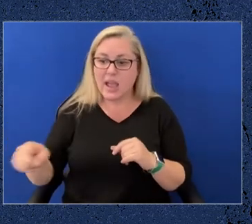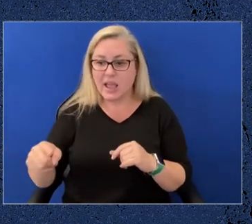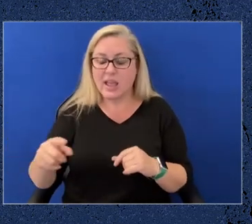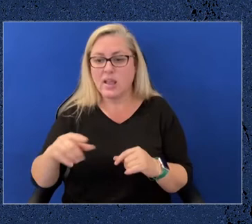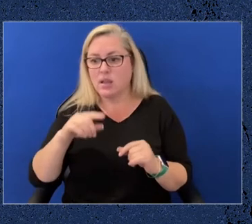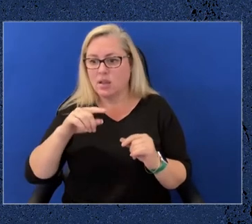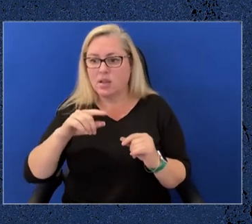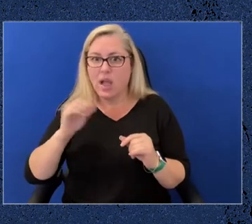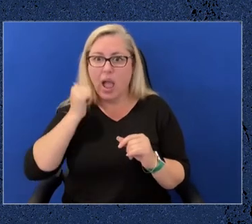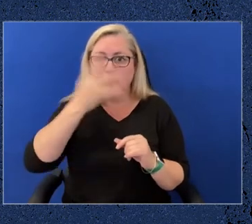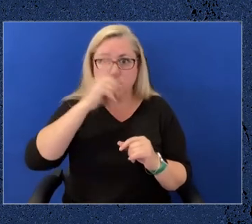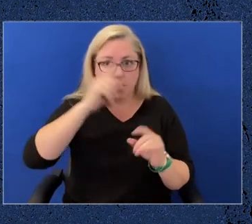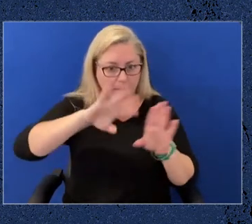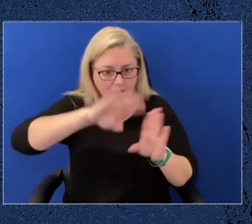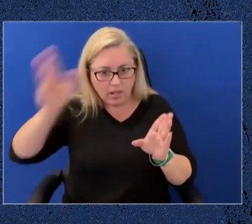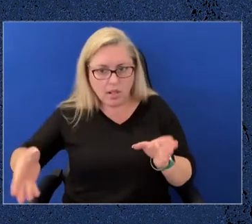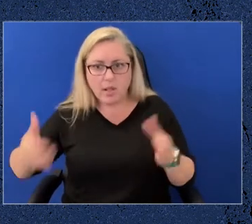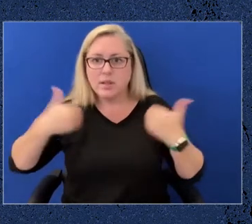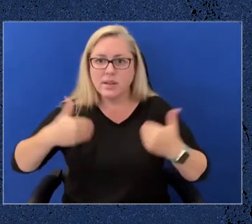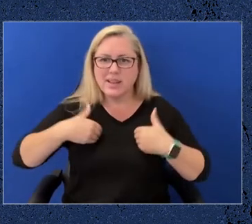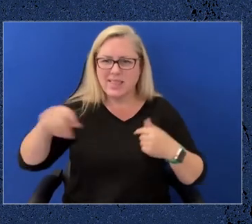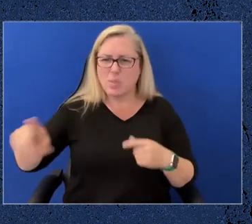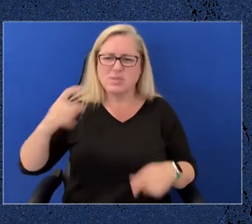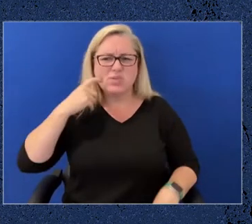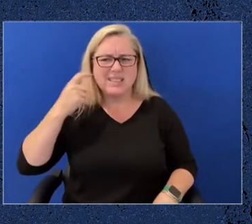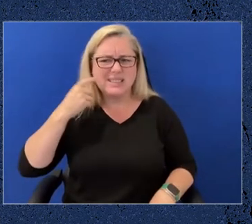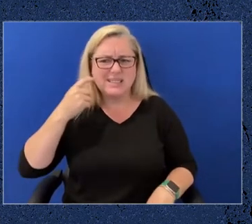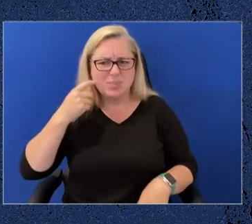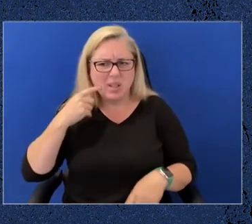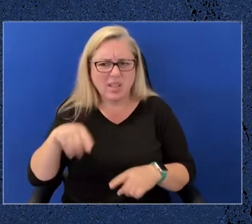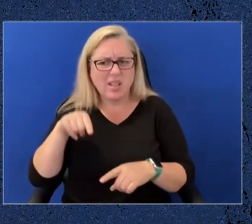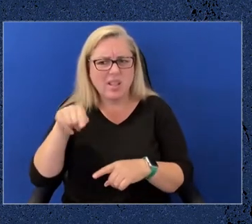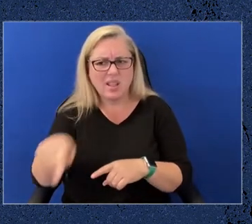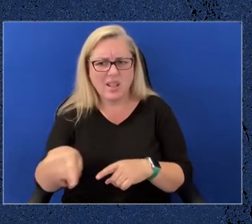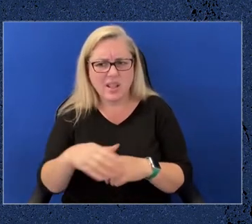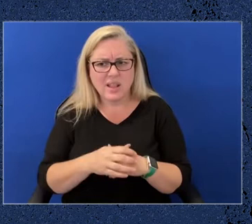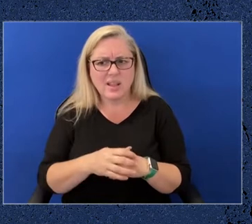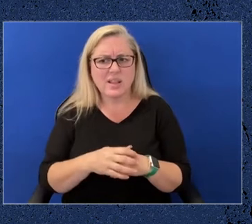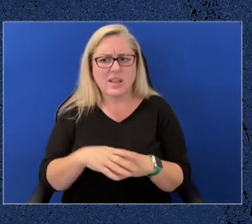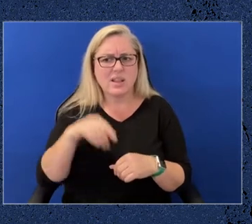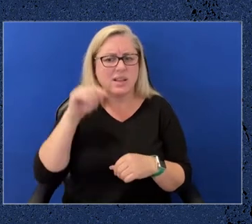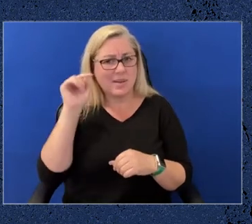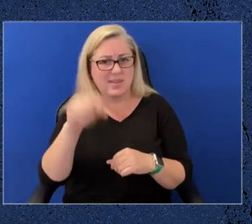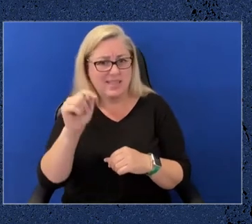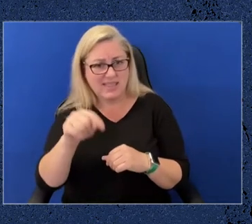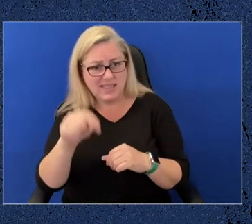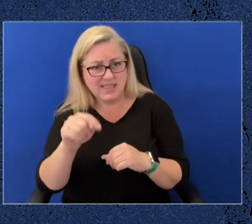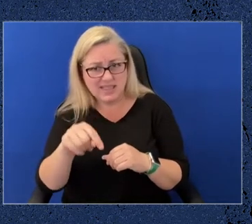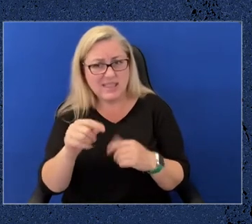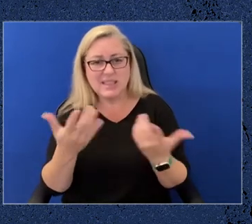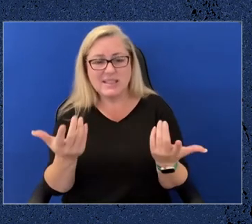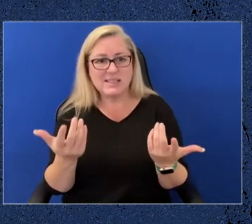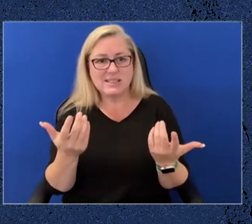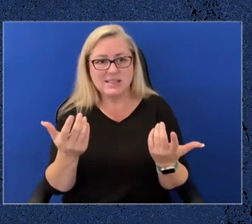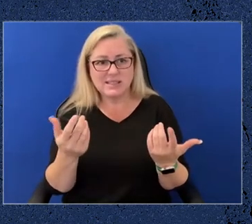da-da-da-da-da because of the simplistic perspective that was brought to it, or a singular perspective, that, as Kate said, is just this kind of arrogant, you know,